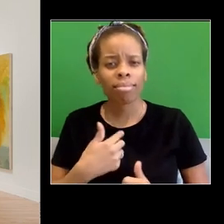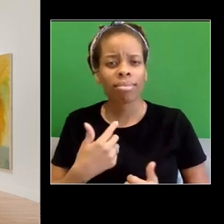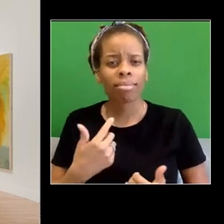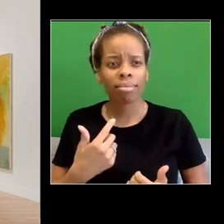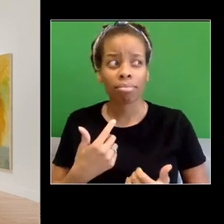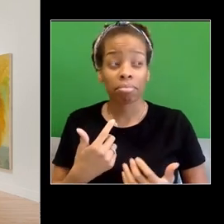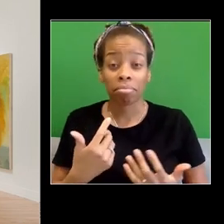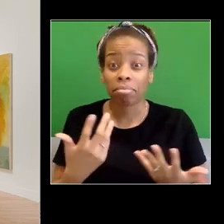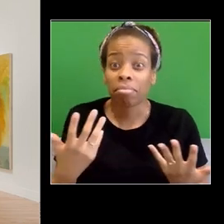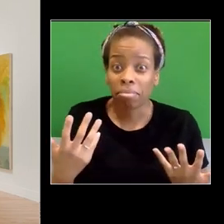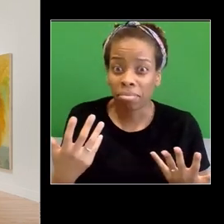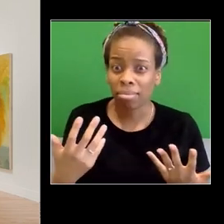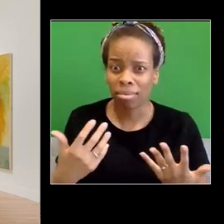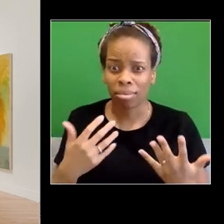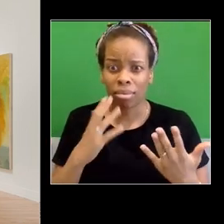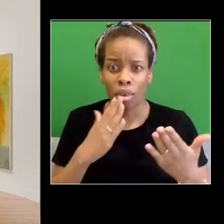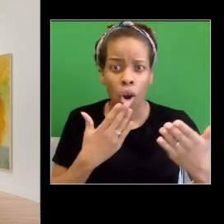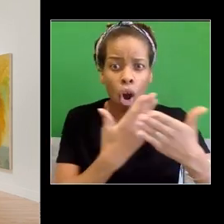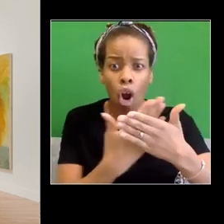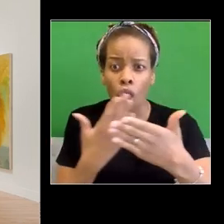I have to admit, I was quite terrified.